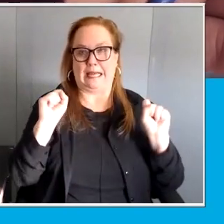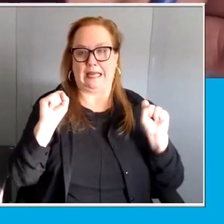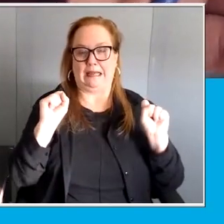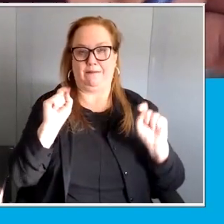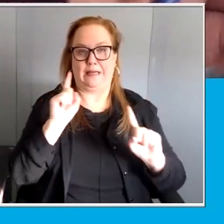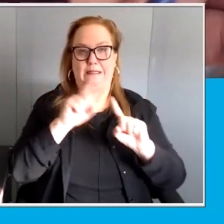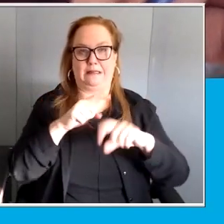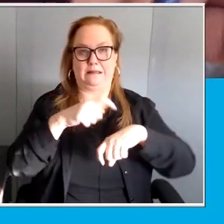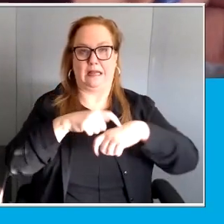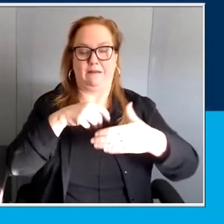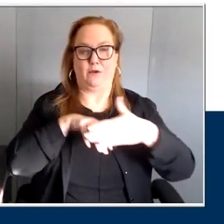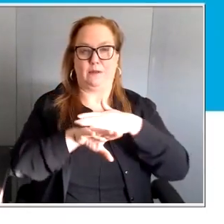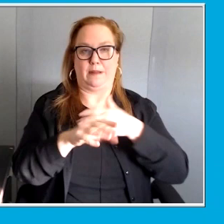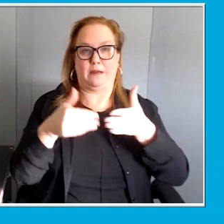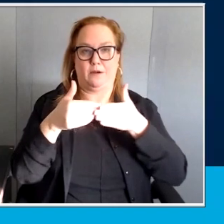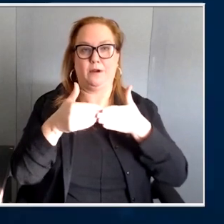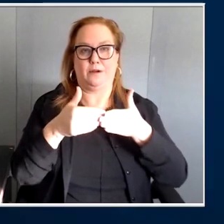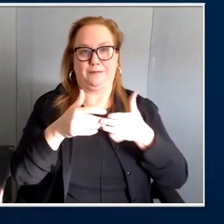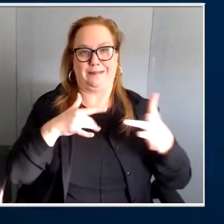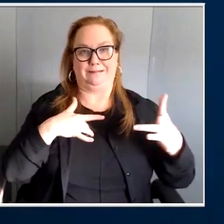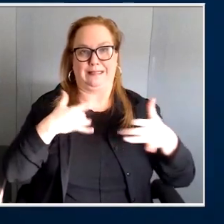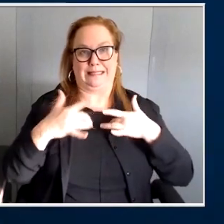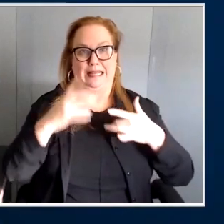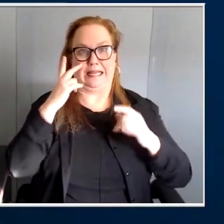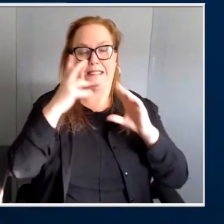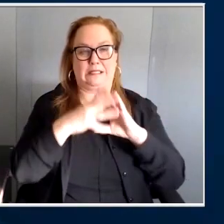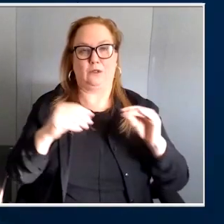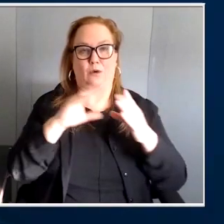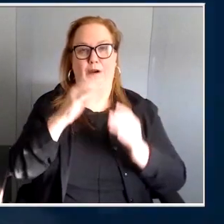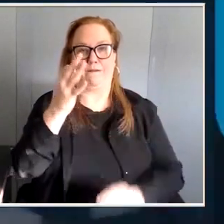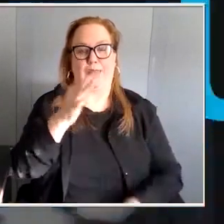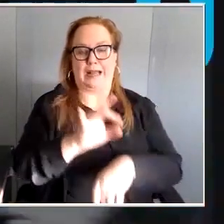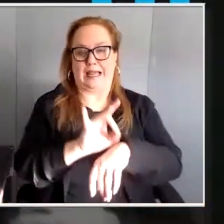for delivery. You won't want to miss this story. Friday at 8.